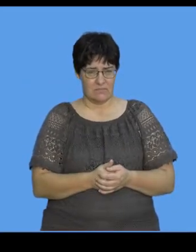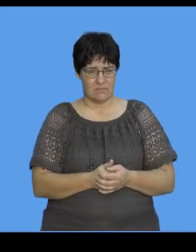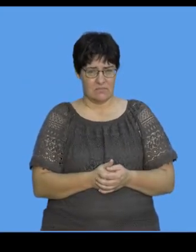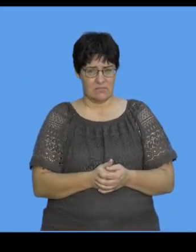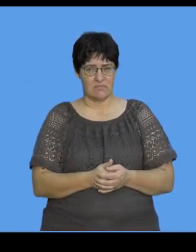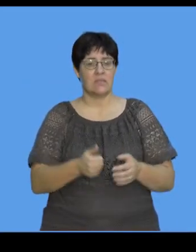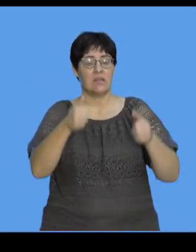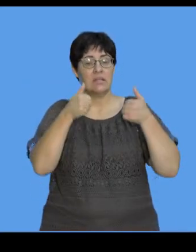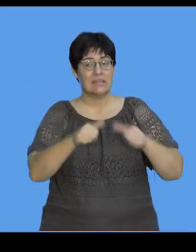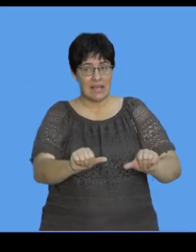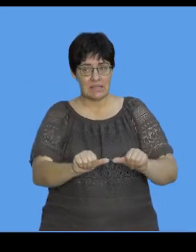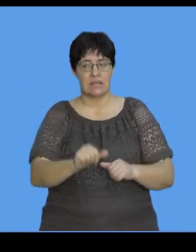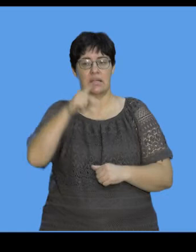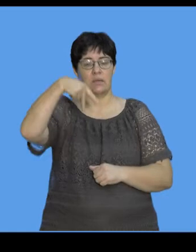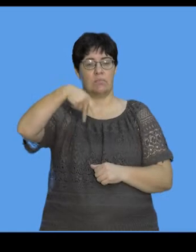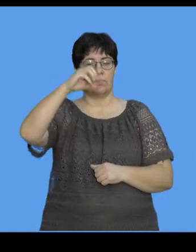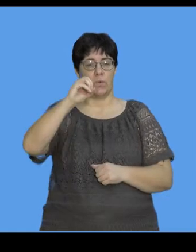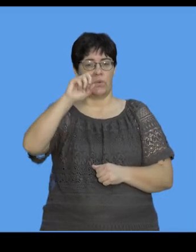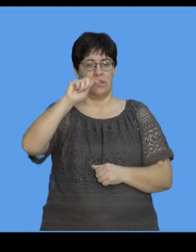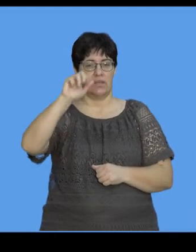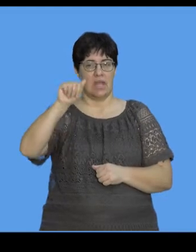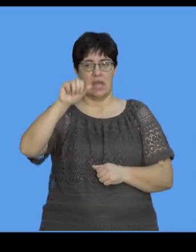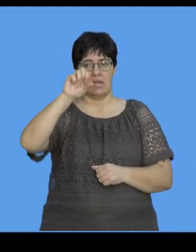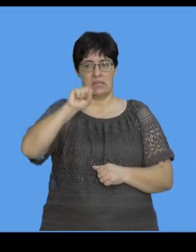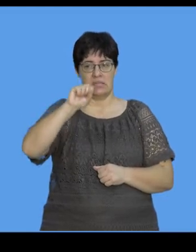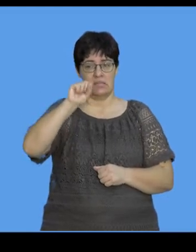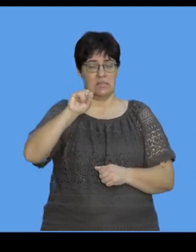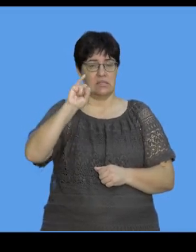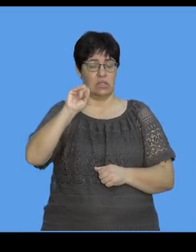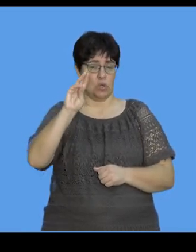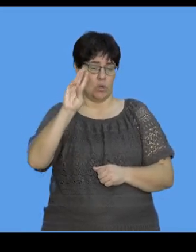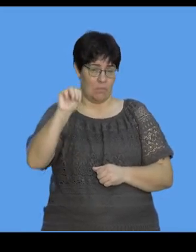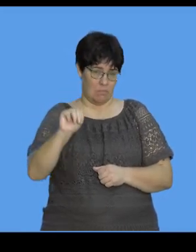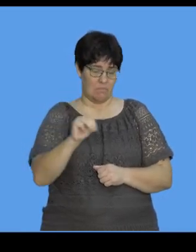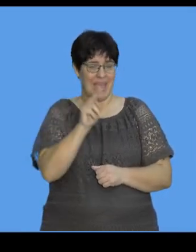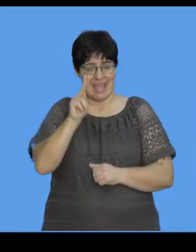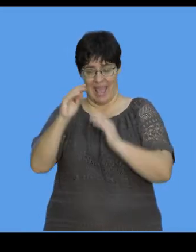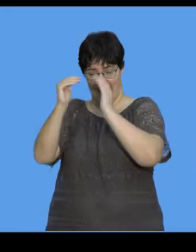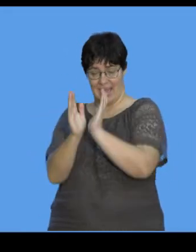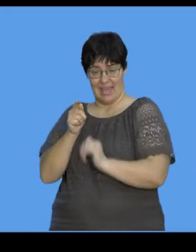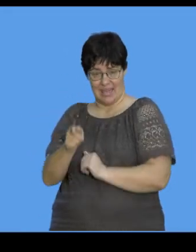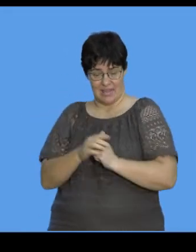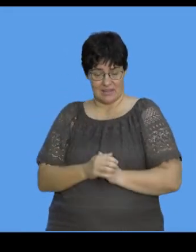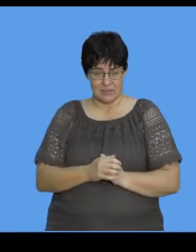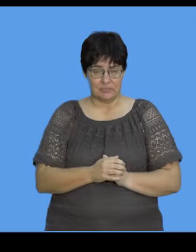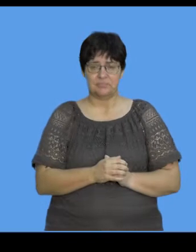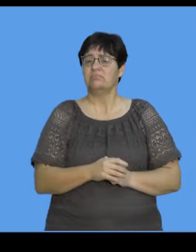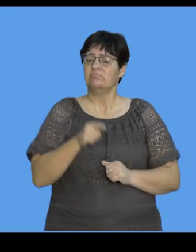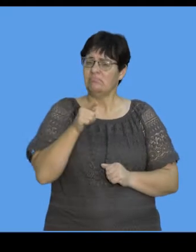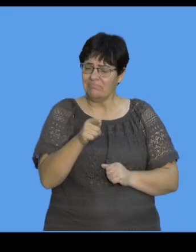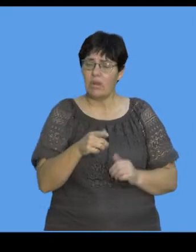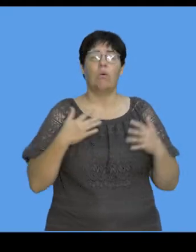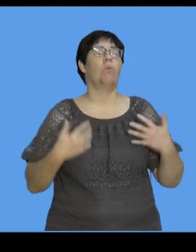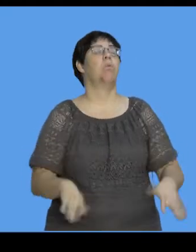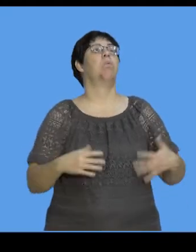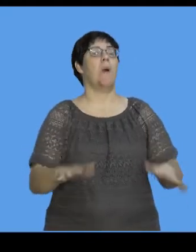Okay, guys, the next one is potassium, right? We do it with a K. Now, potassium is the